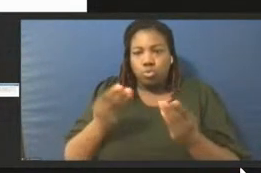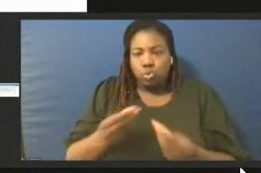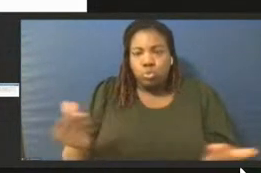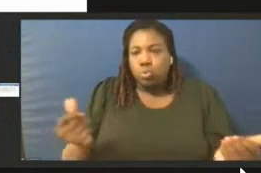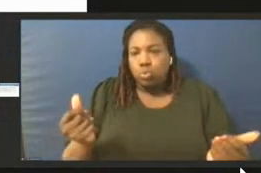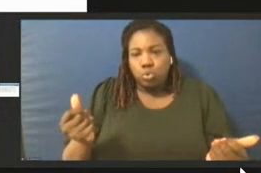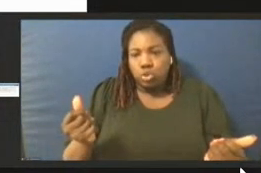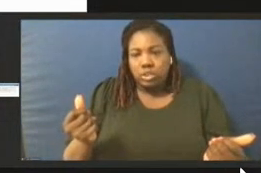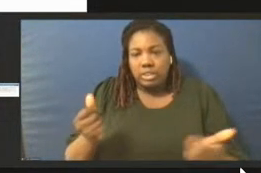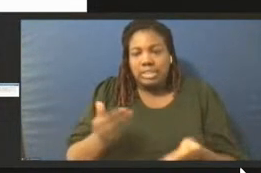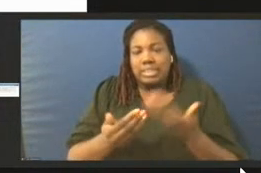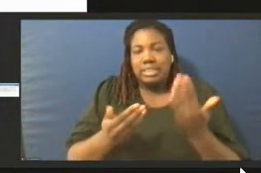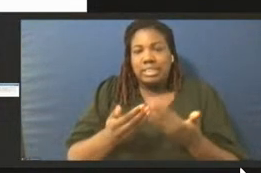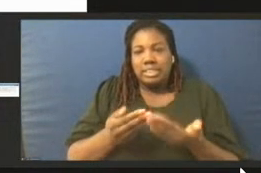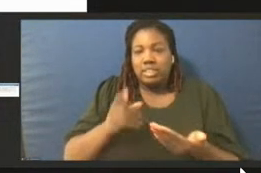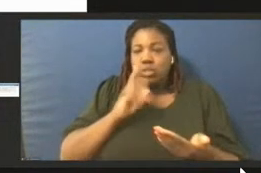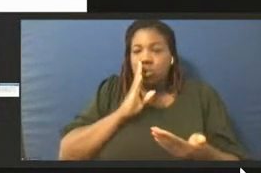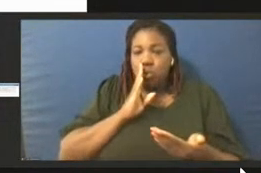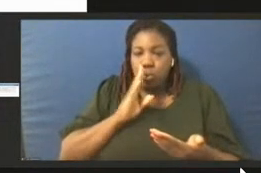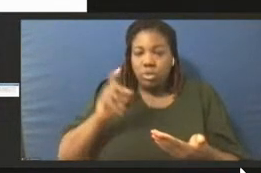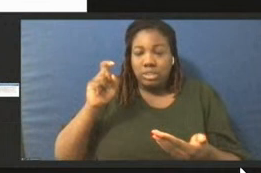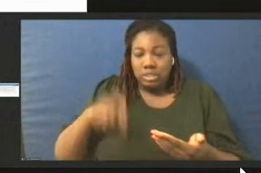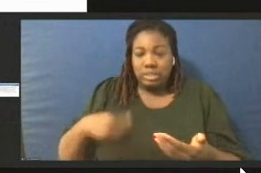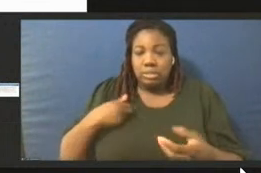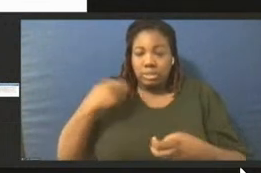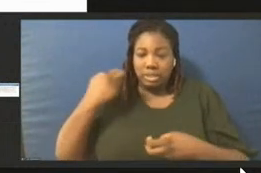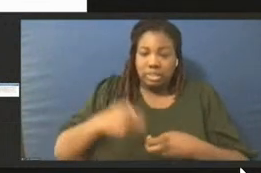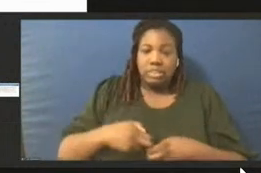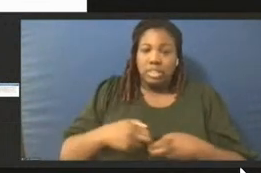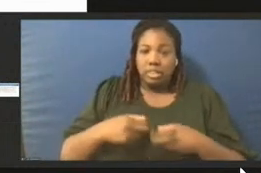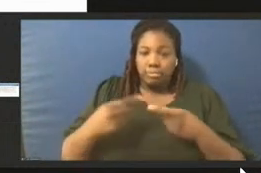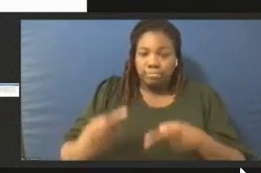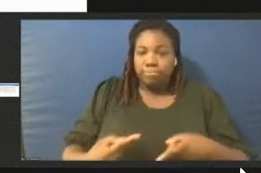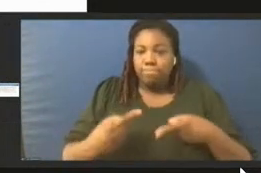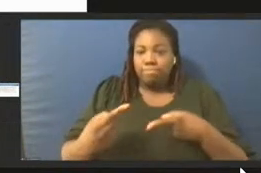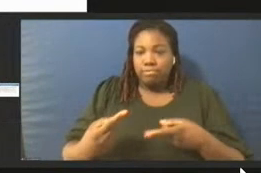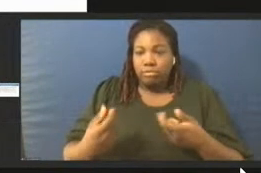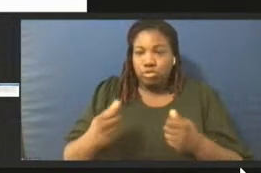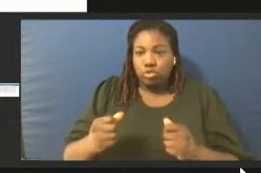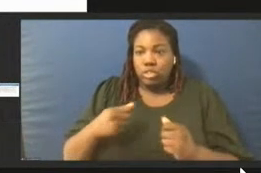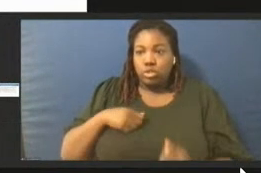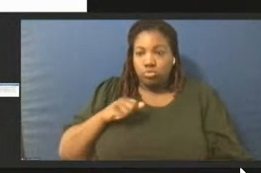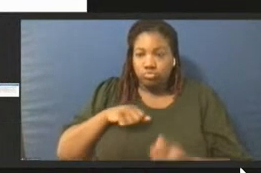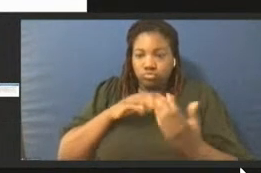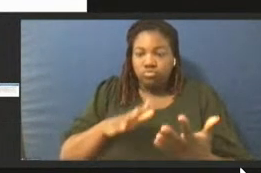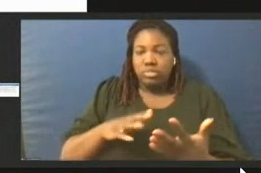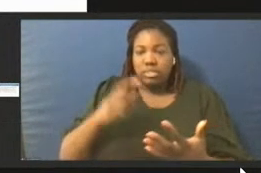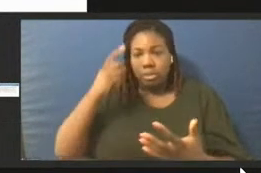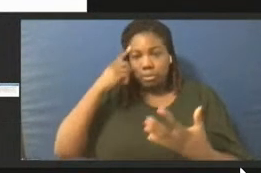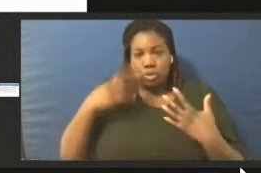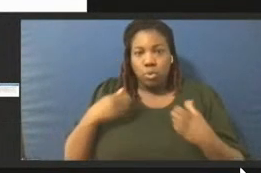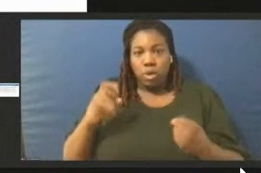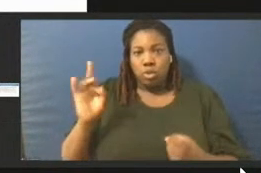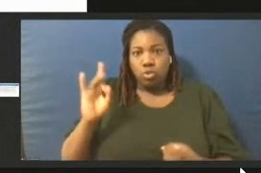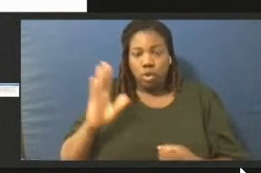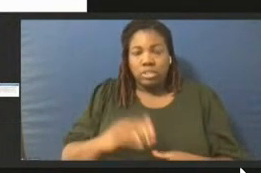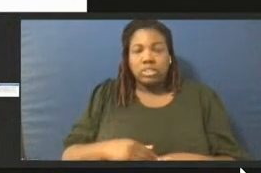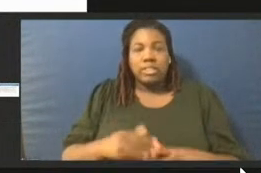to take hand-to-hand combat to be able to deal with the mental health crisis that we face. The